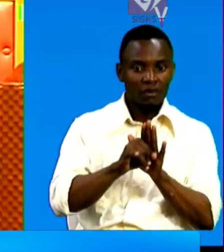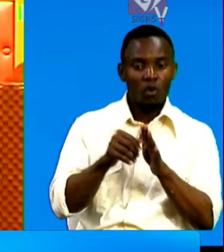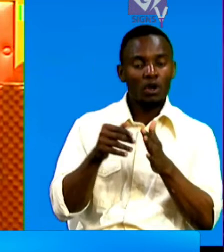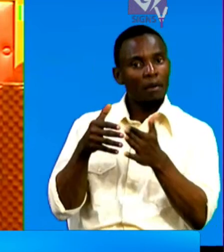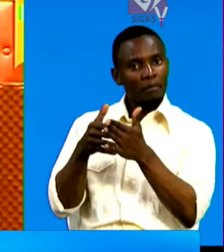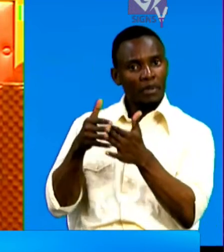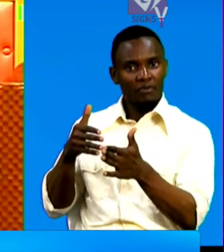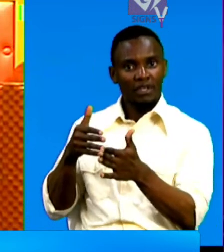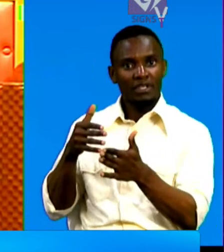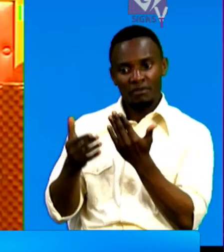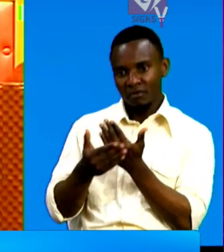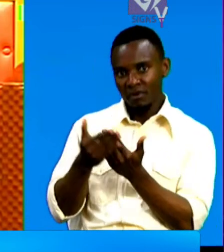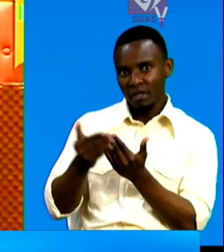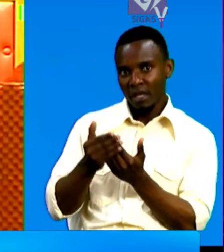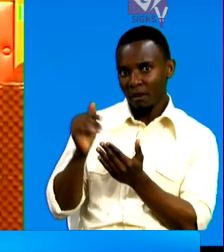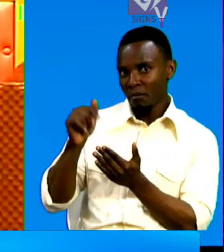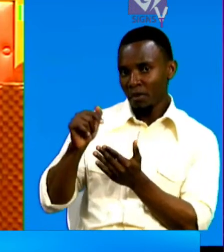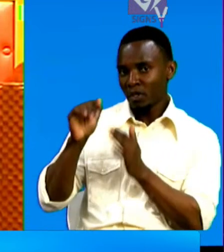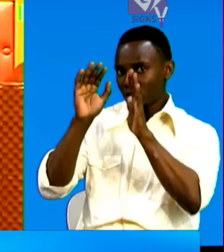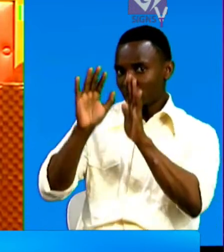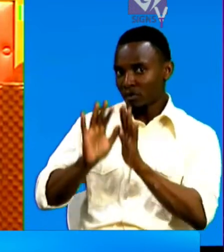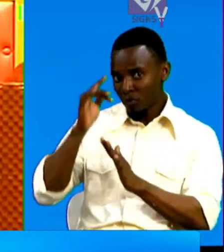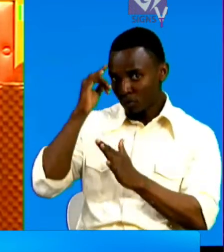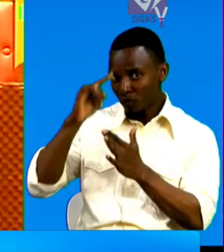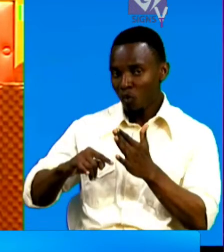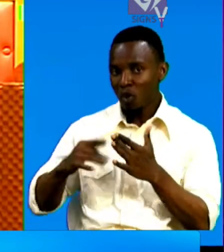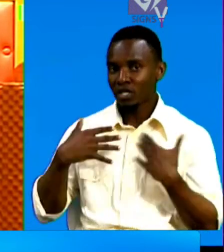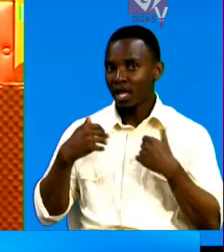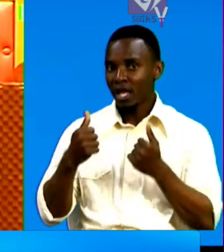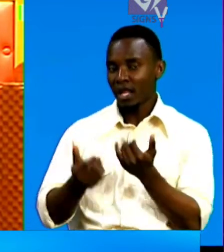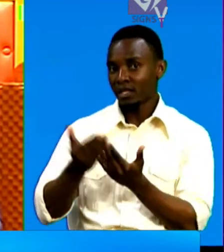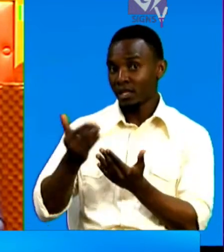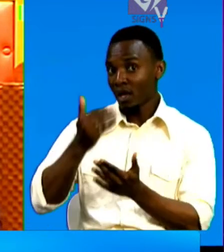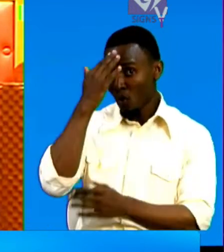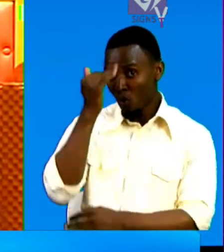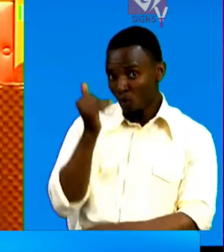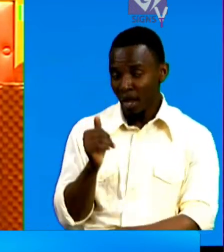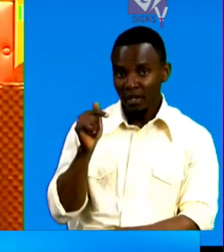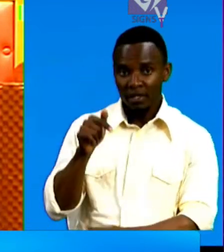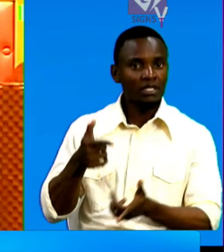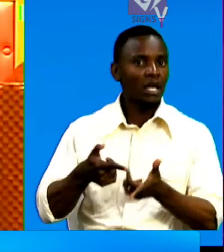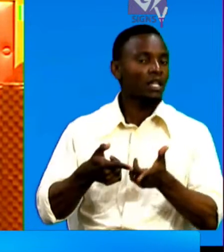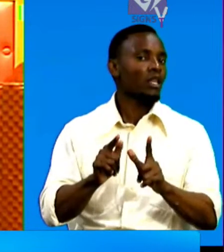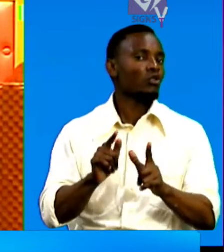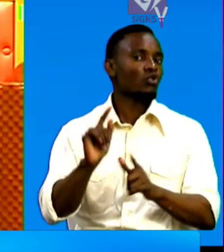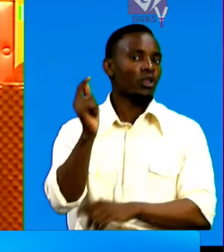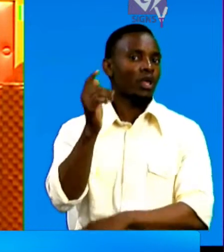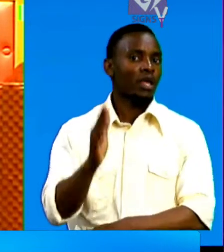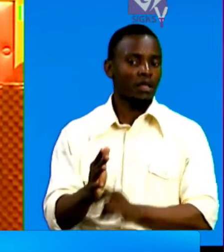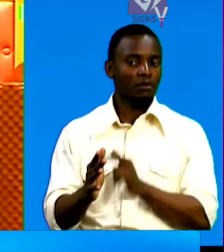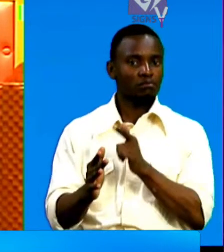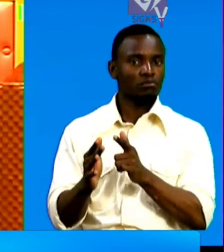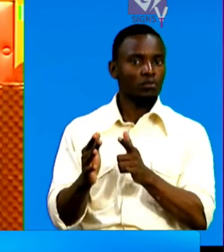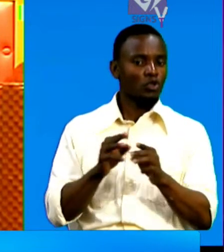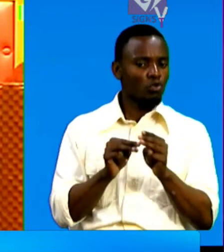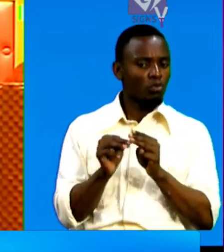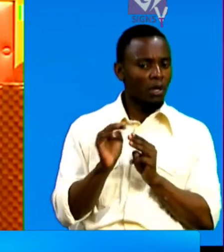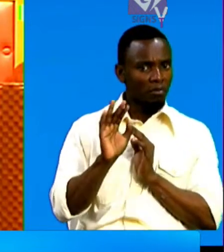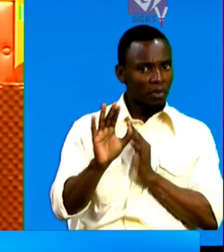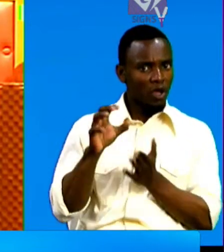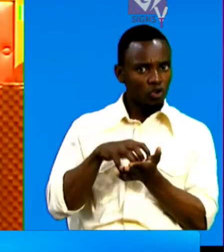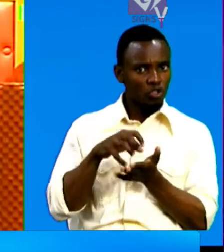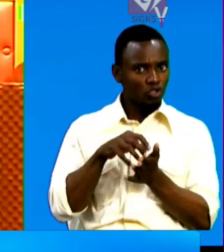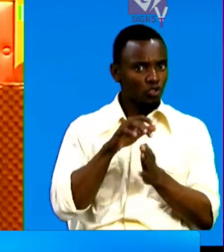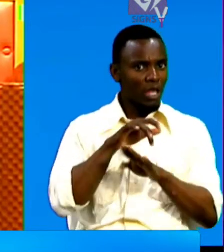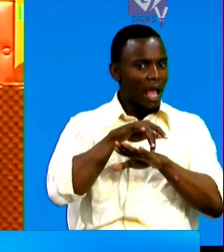essential pillar of healthcare service delivery because it enables Kenyans to manage their conditions early enough before